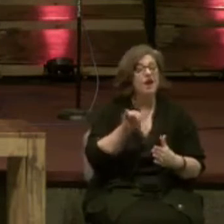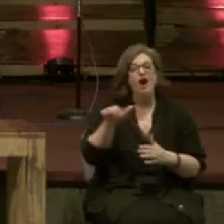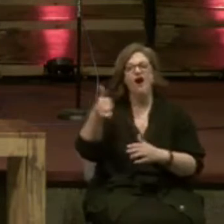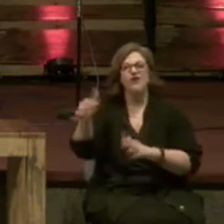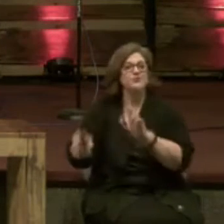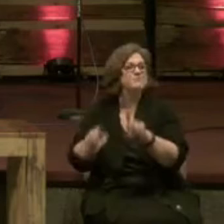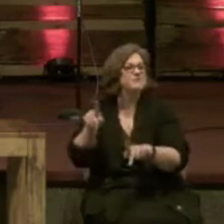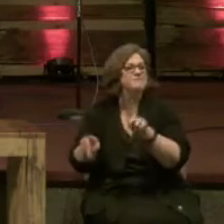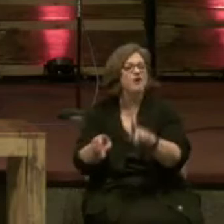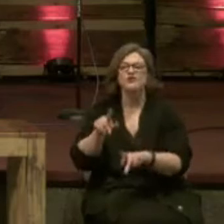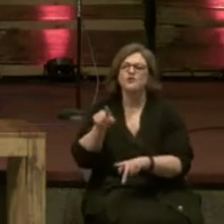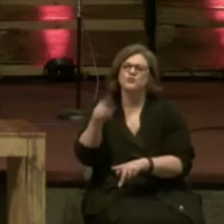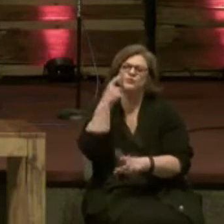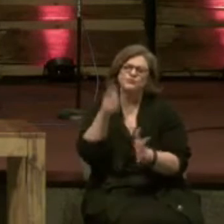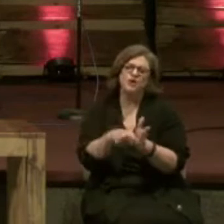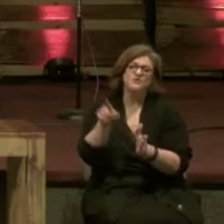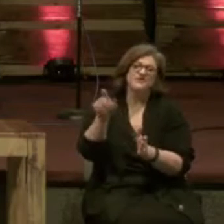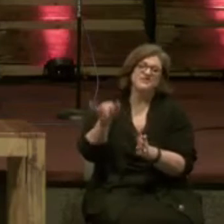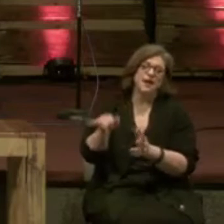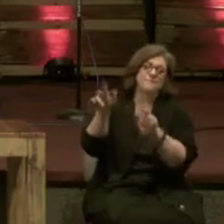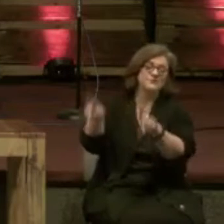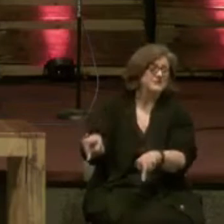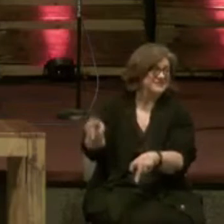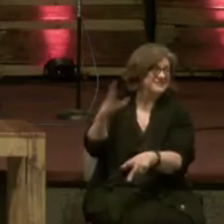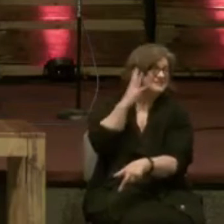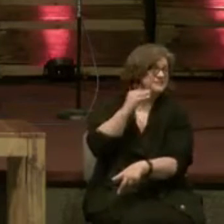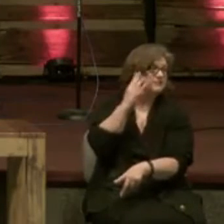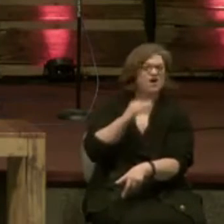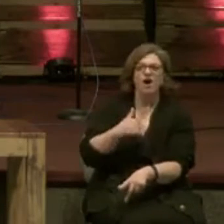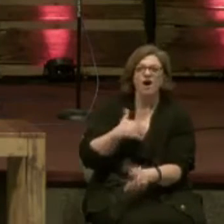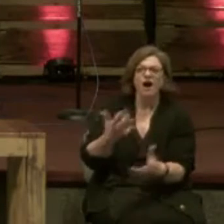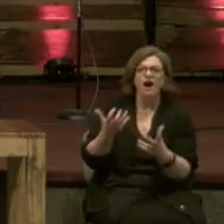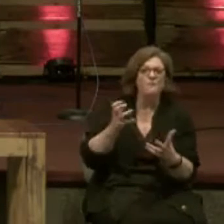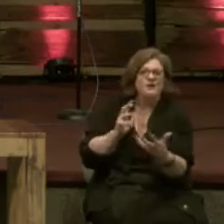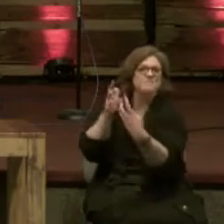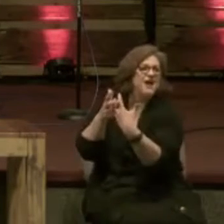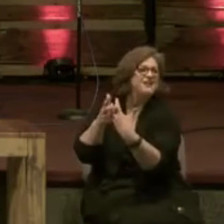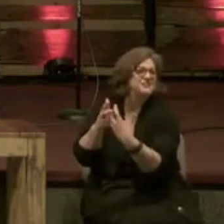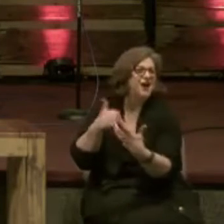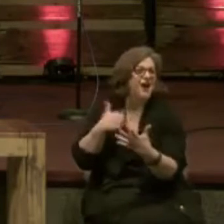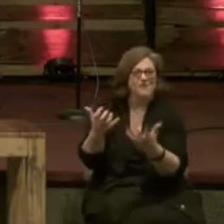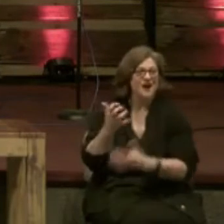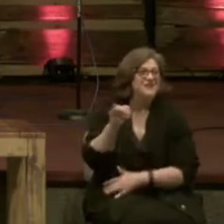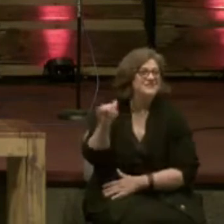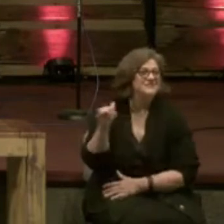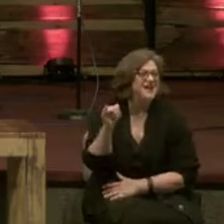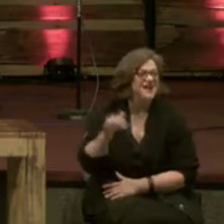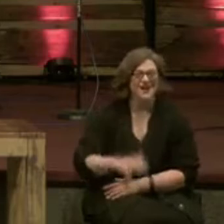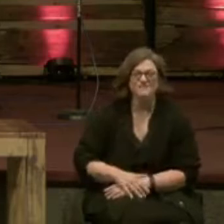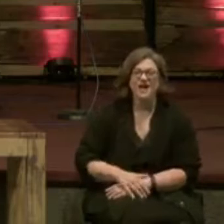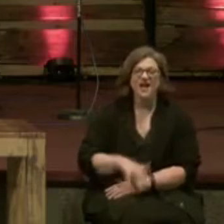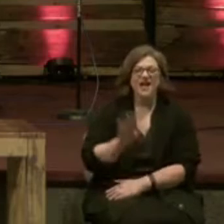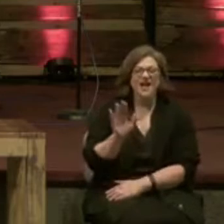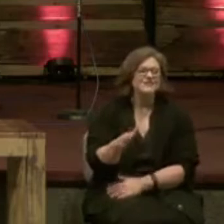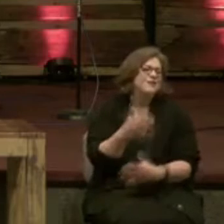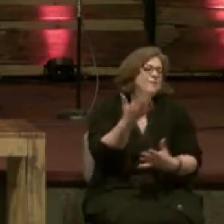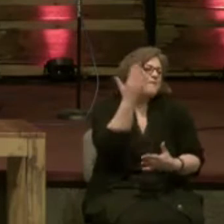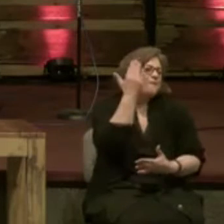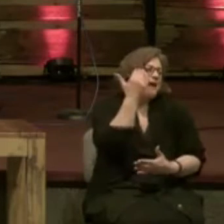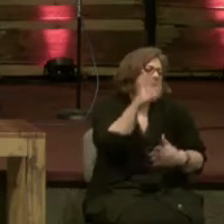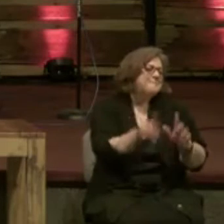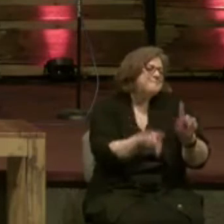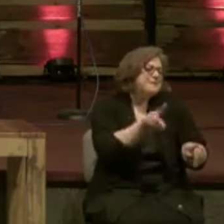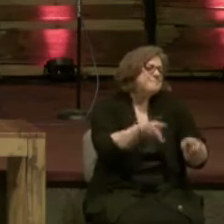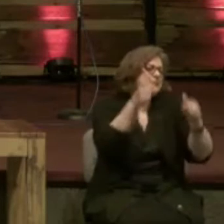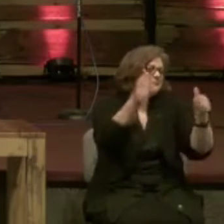and famous, as well as our friends and family, all of whom curate the best moments of their lives.